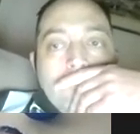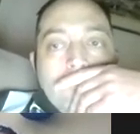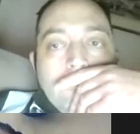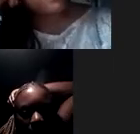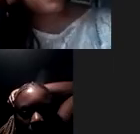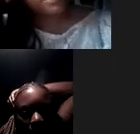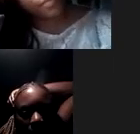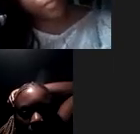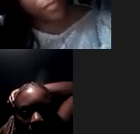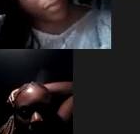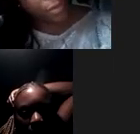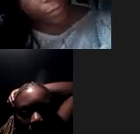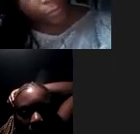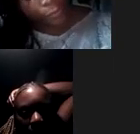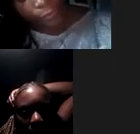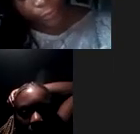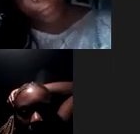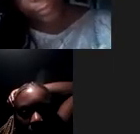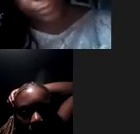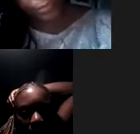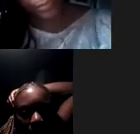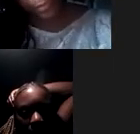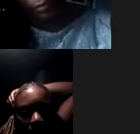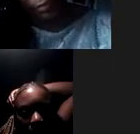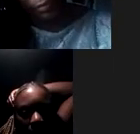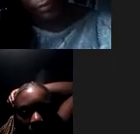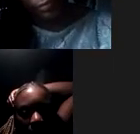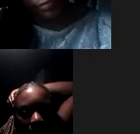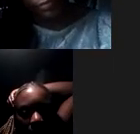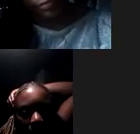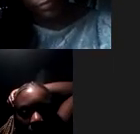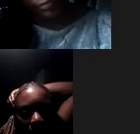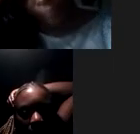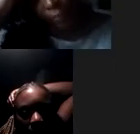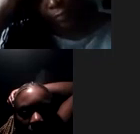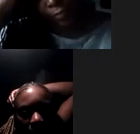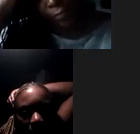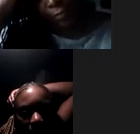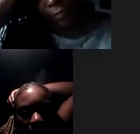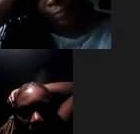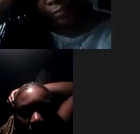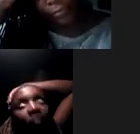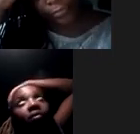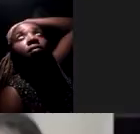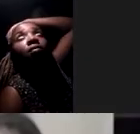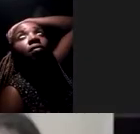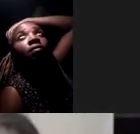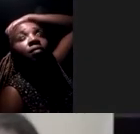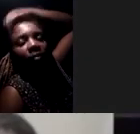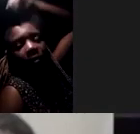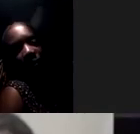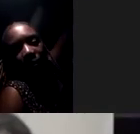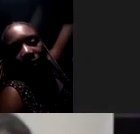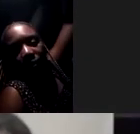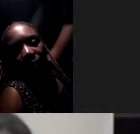education, women and girls, anti-racism, data, and then building our organizations and